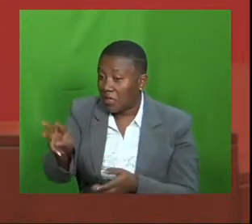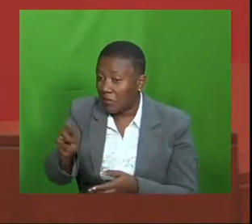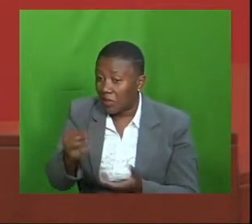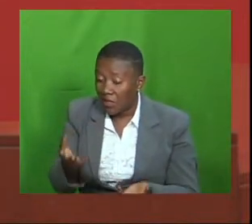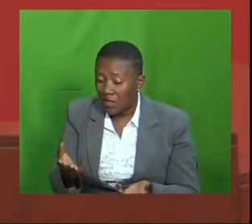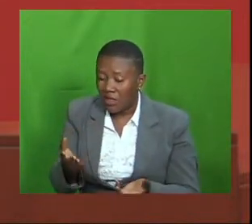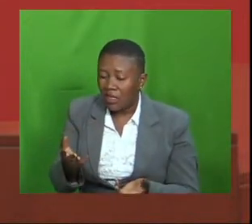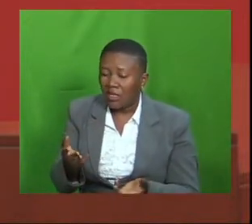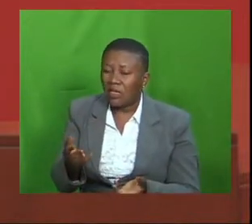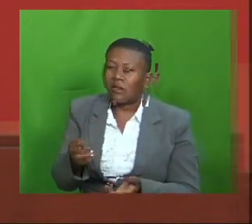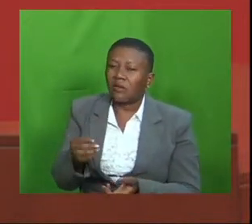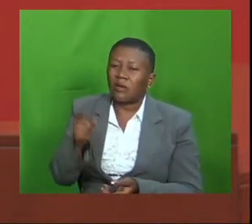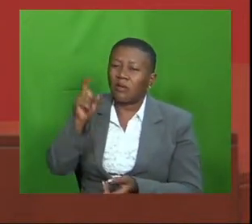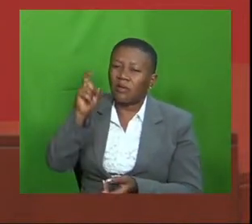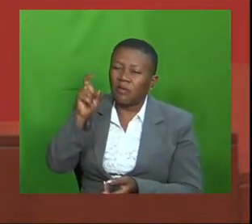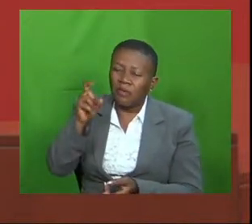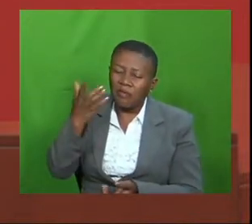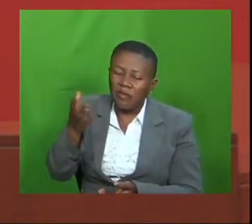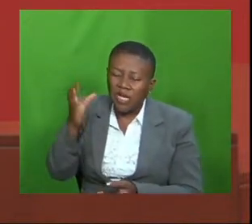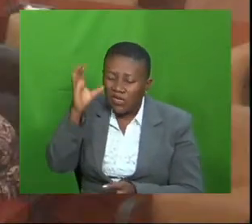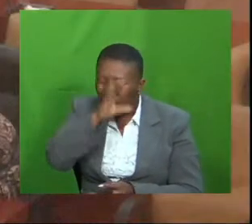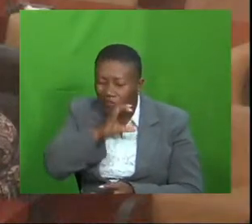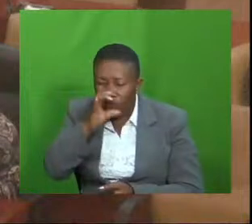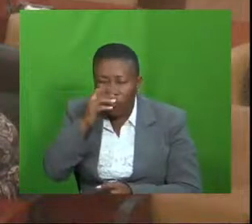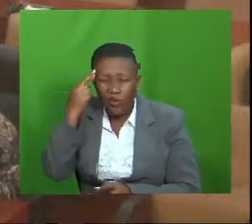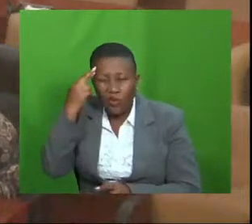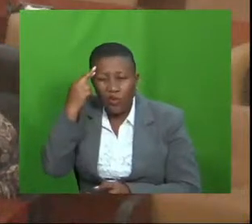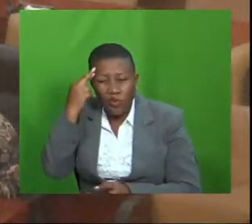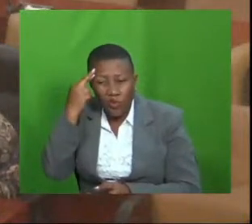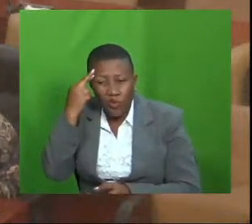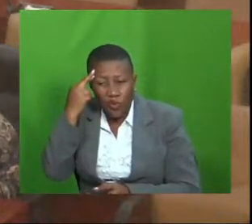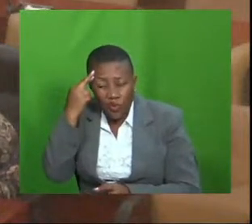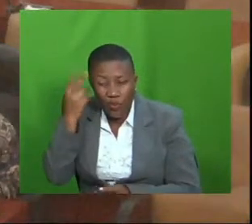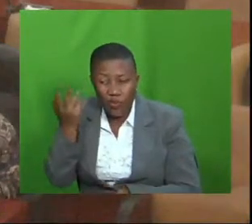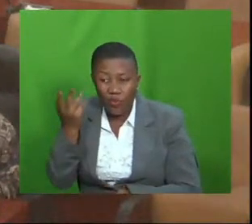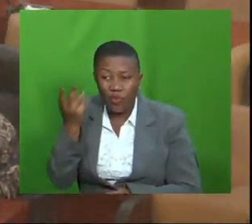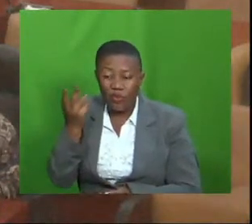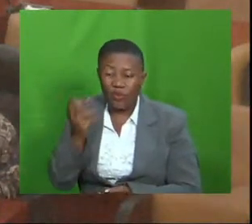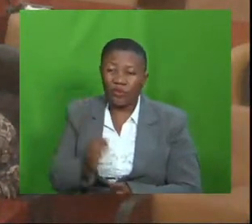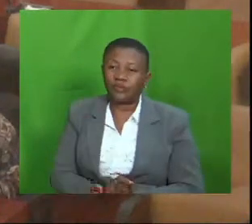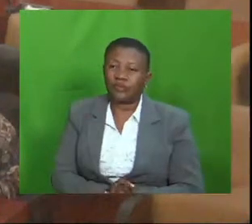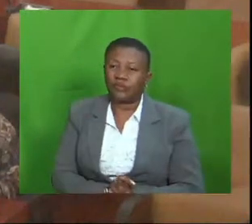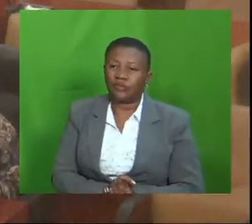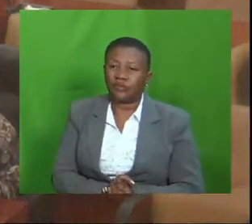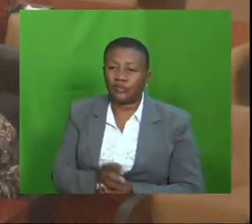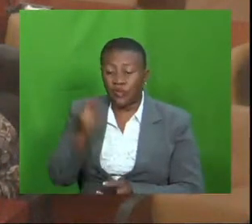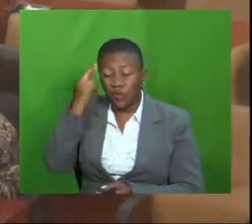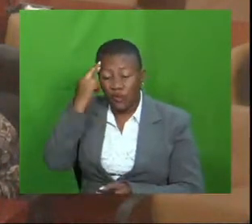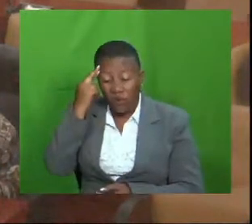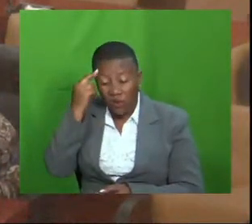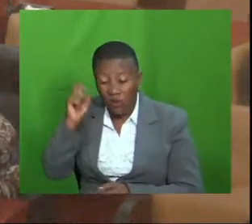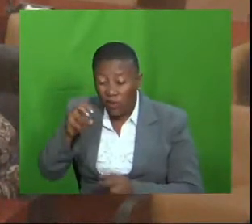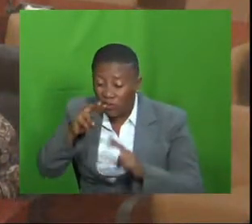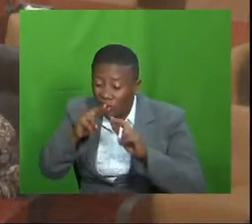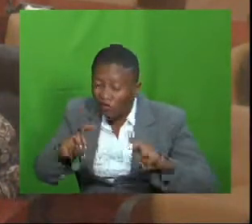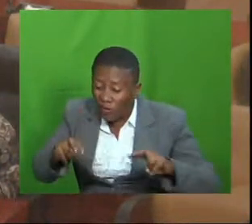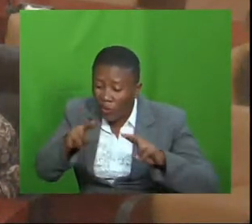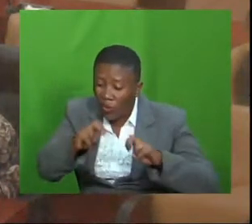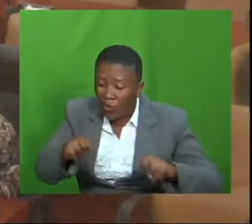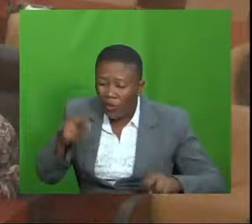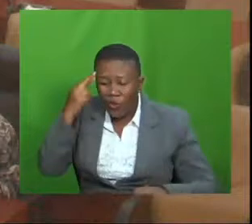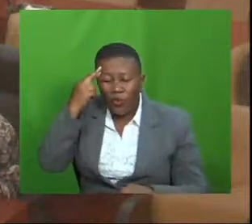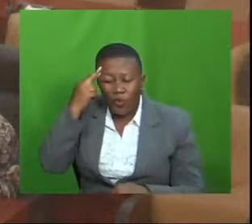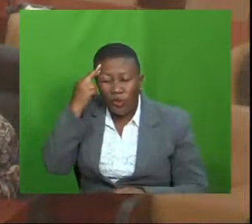require into the reasonableness, I should say inquire, not require, inquire into the reasonableness